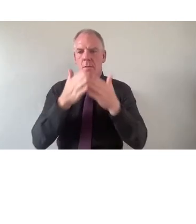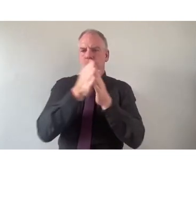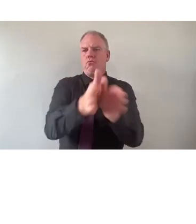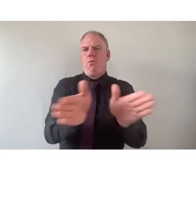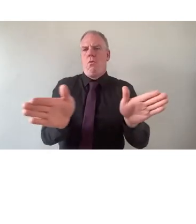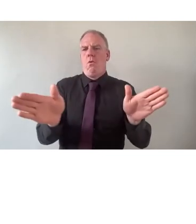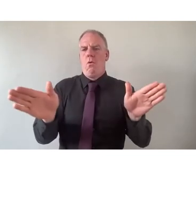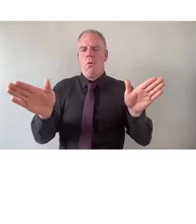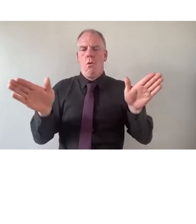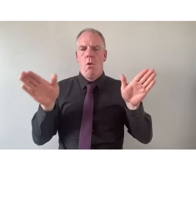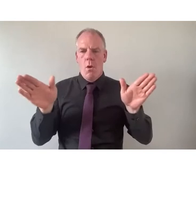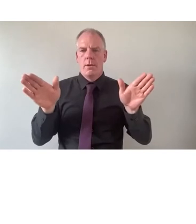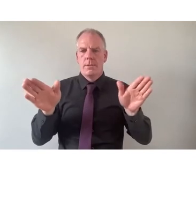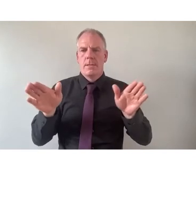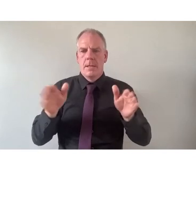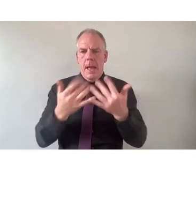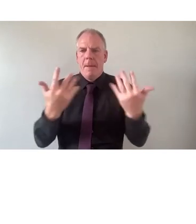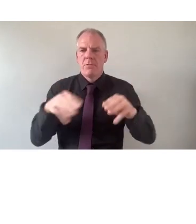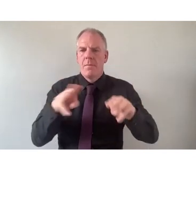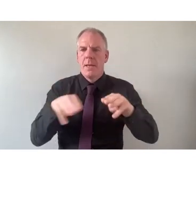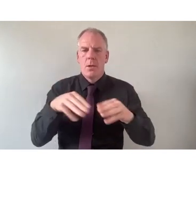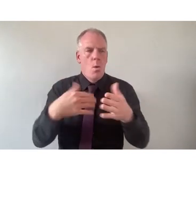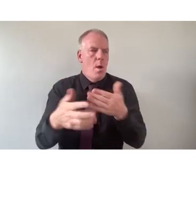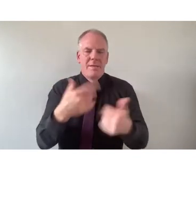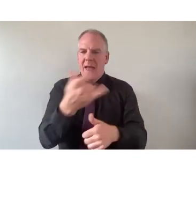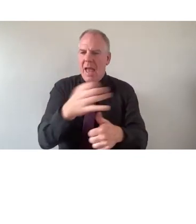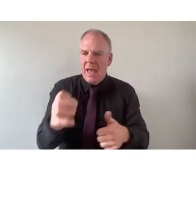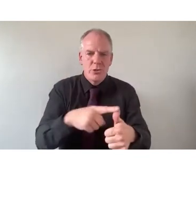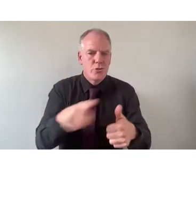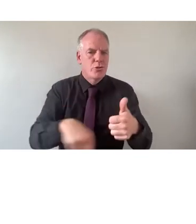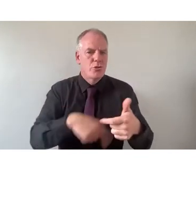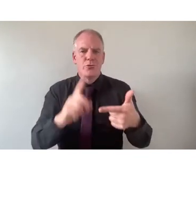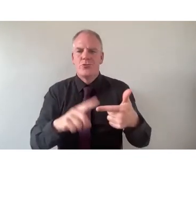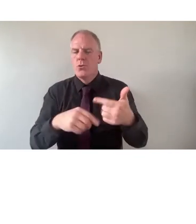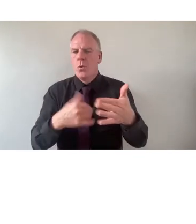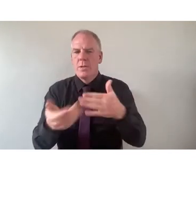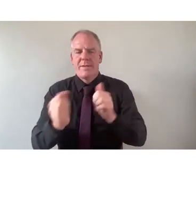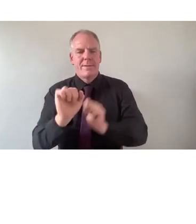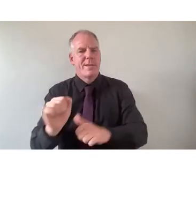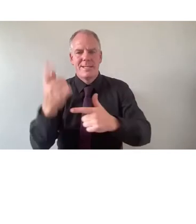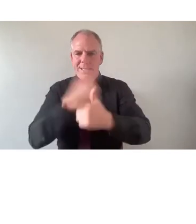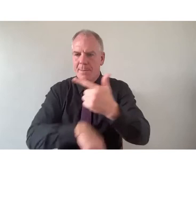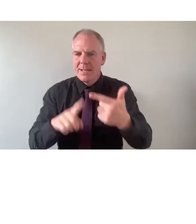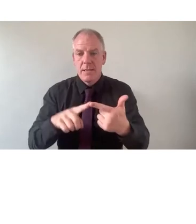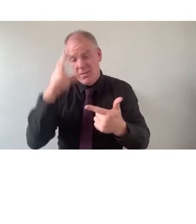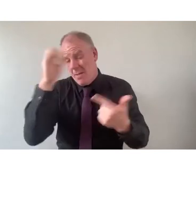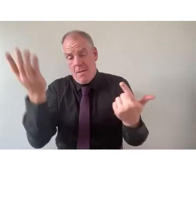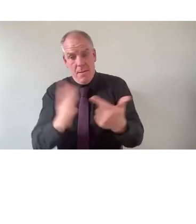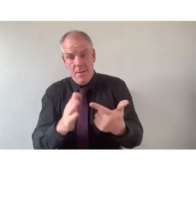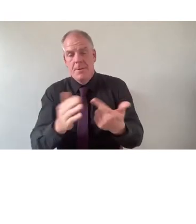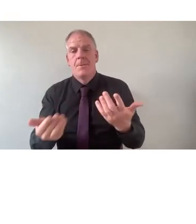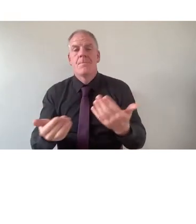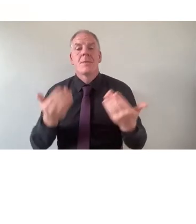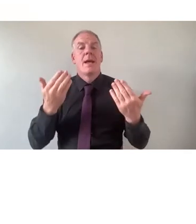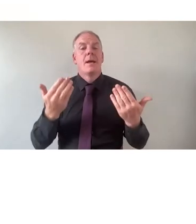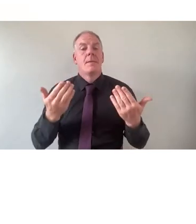possible population, regardless of their age, regardless of their disability, for instance.